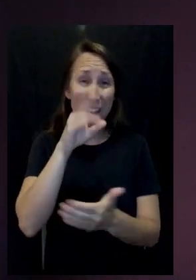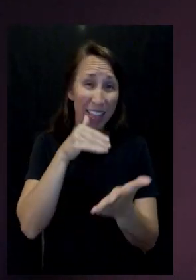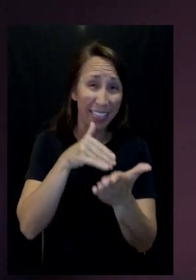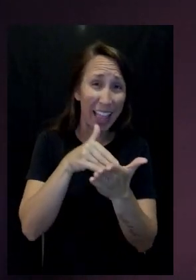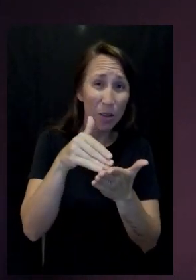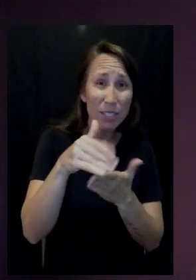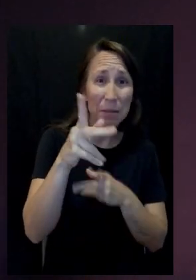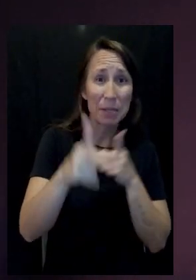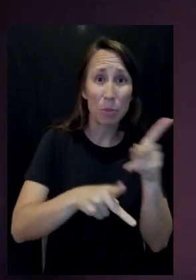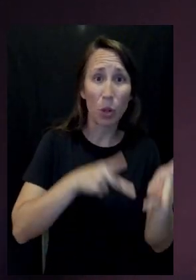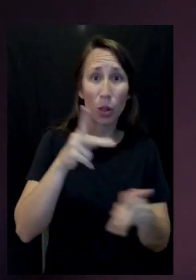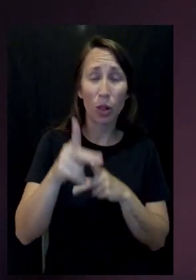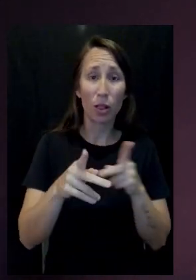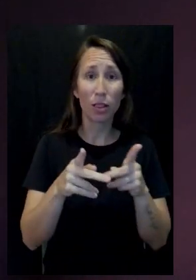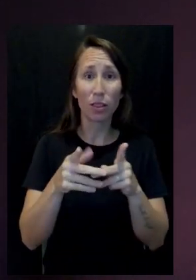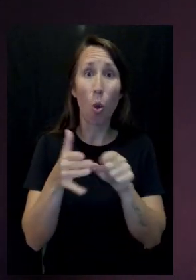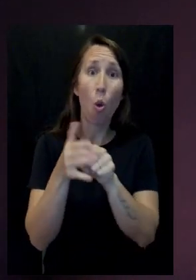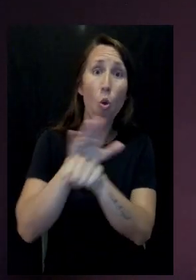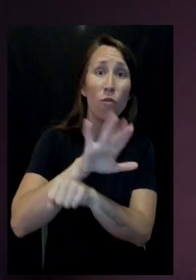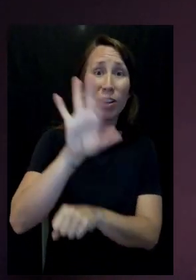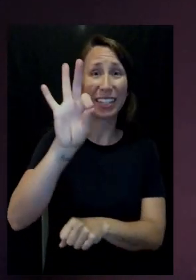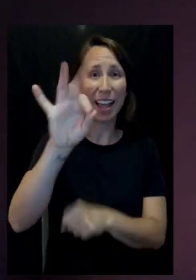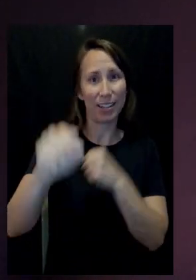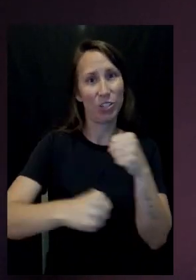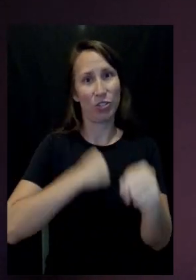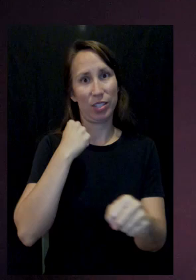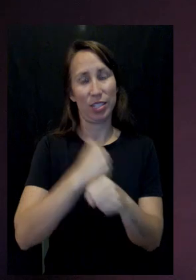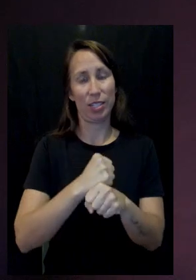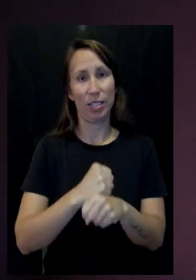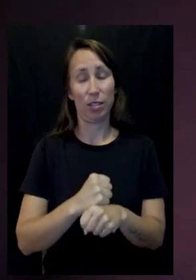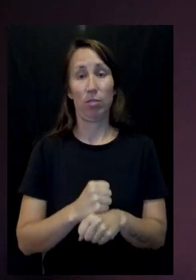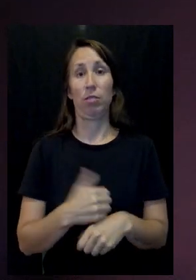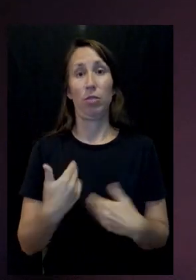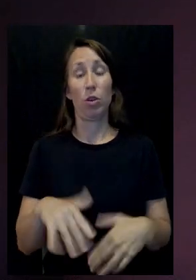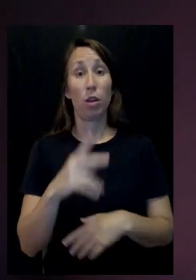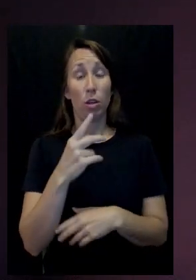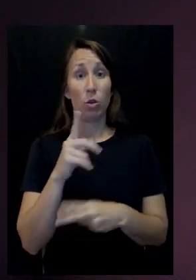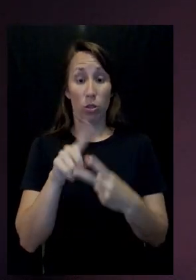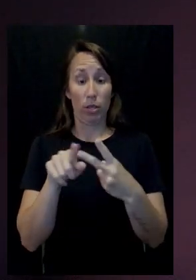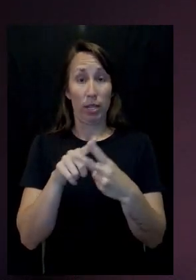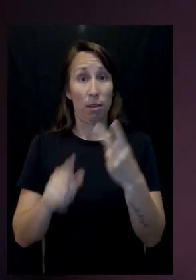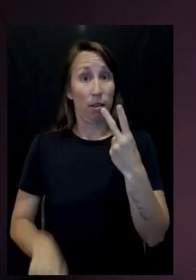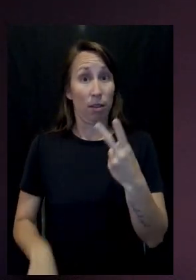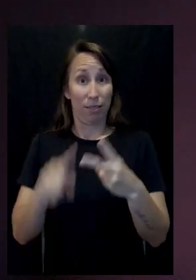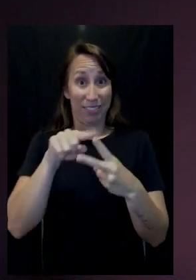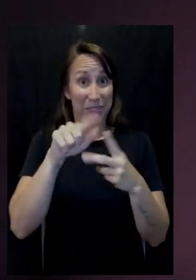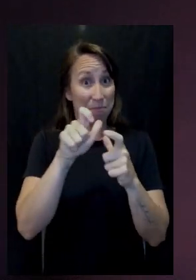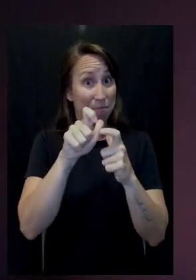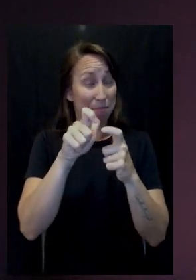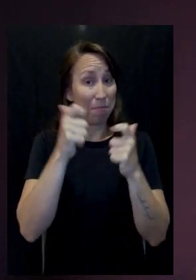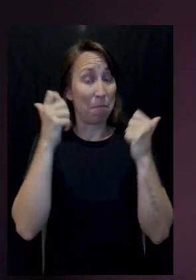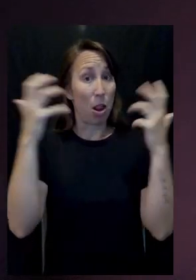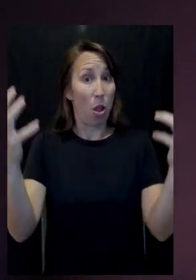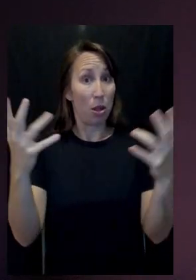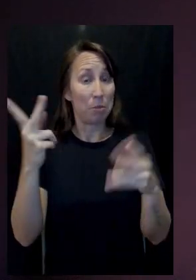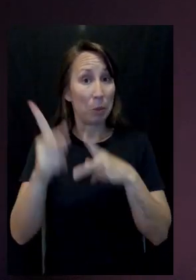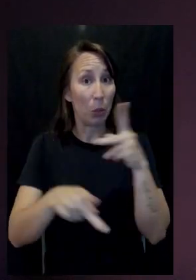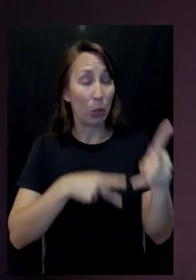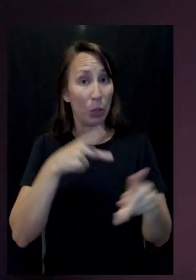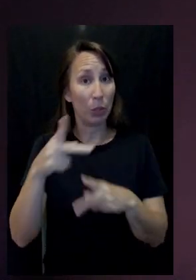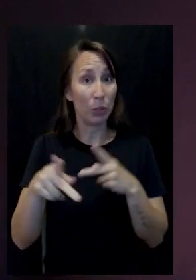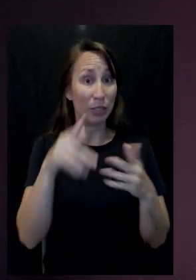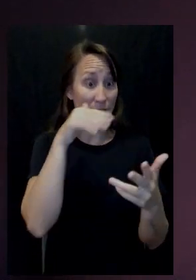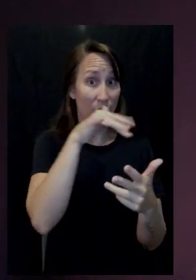people over the course of 9 years. So first of all, two things. That's a really big amount of people to